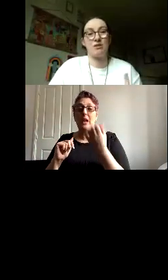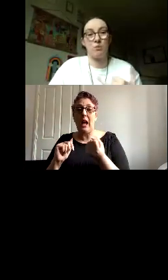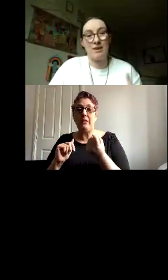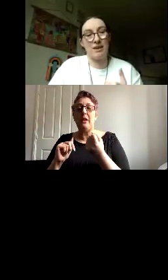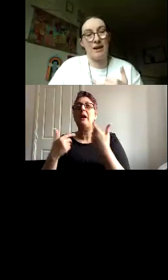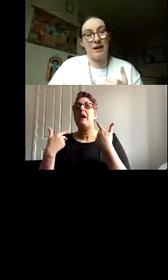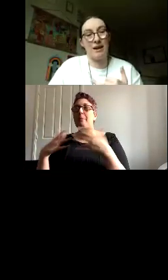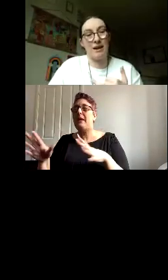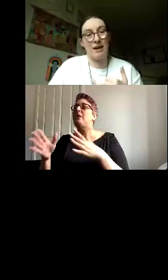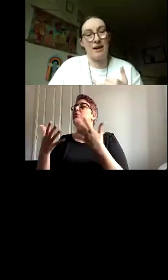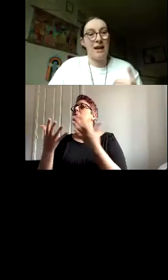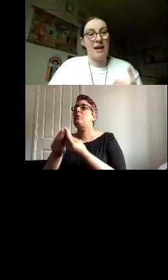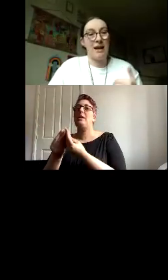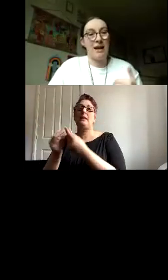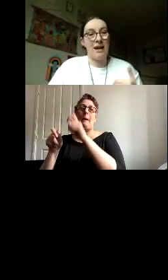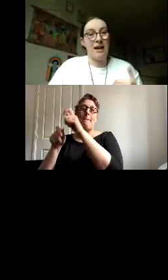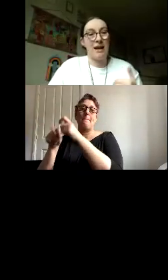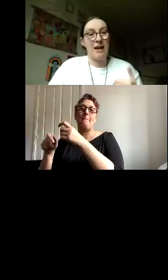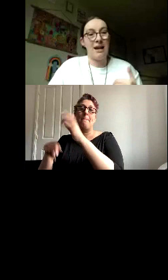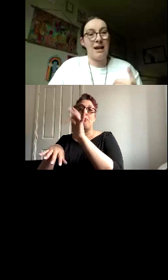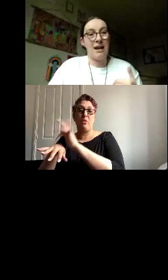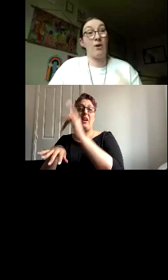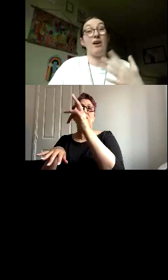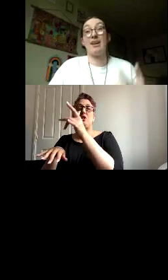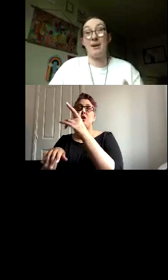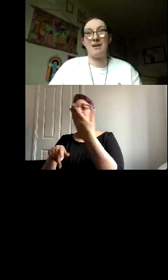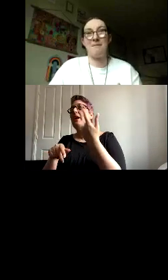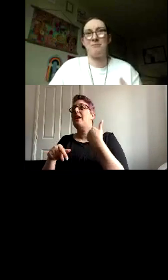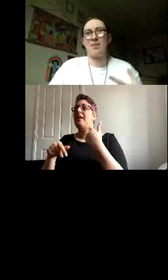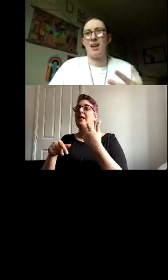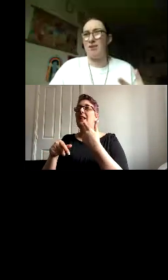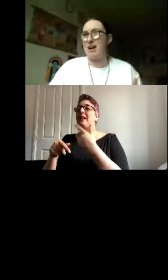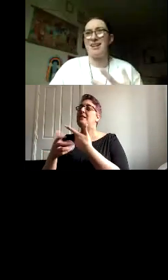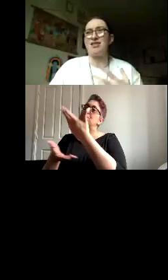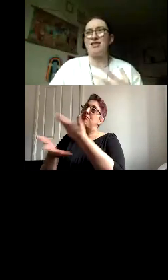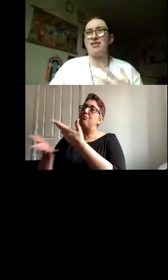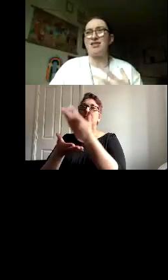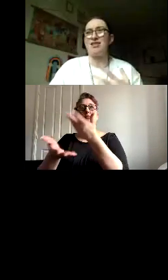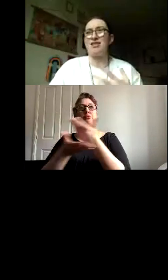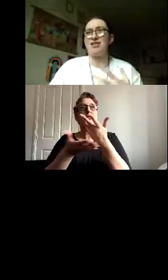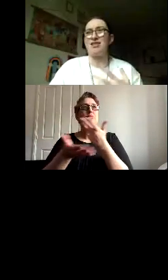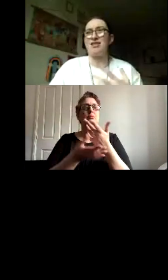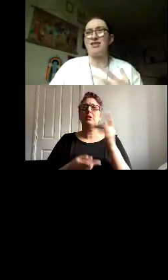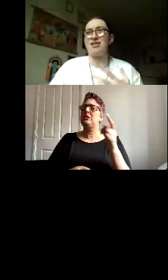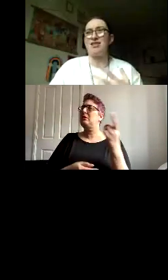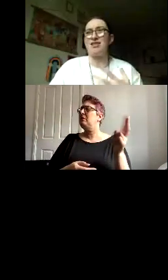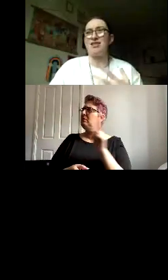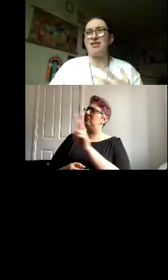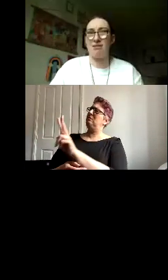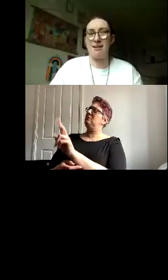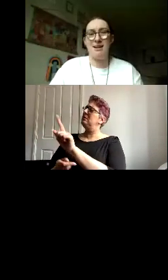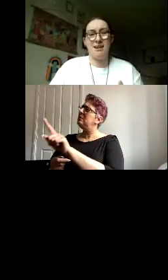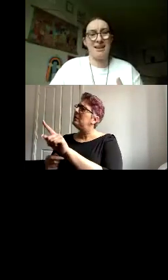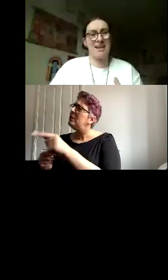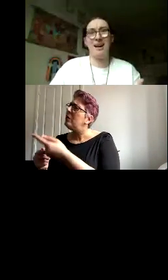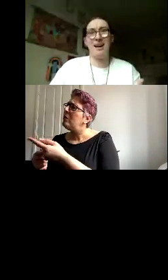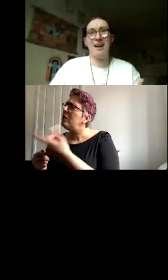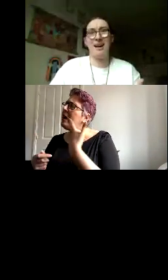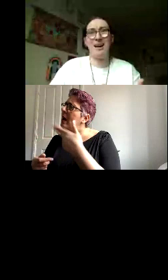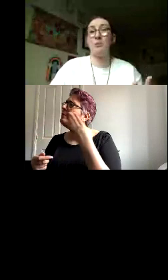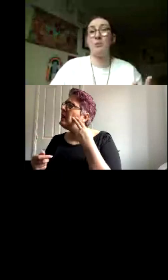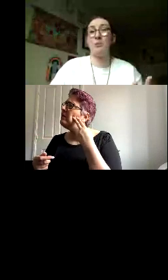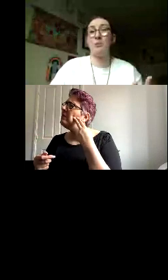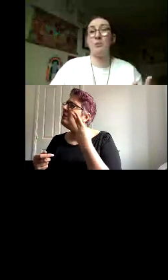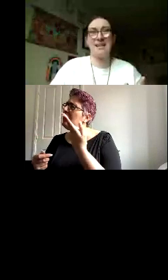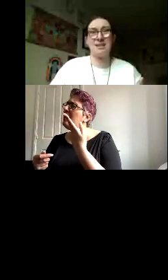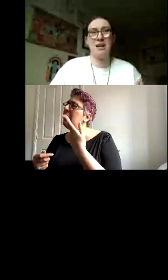healthcare professionals. I come to meet them. I reckon with hearing, they say, oh yes, I